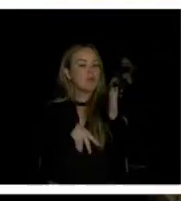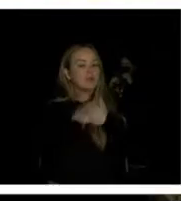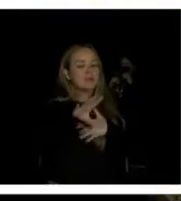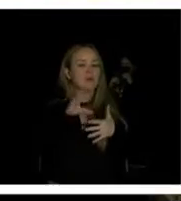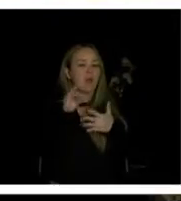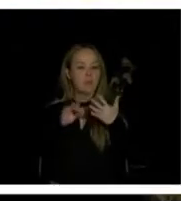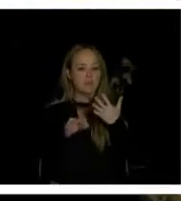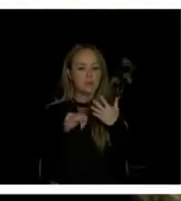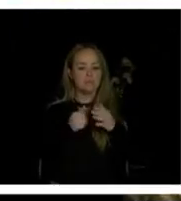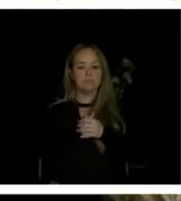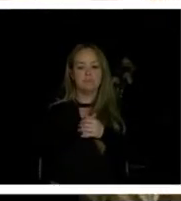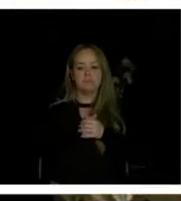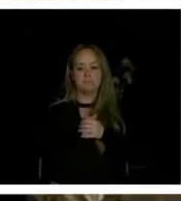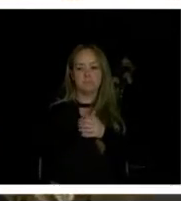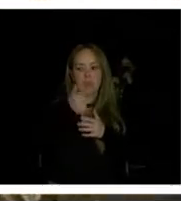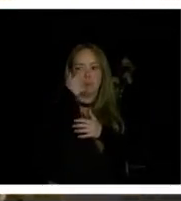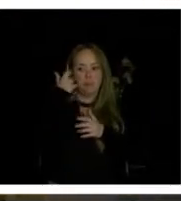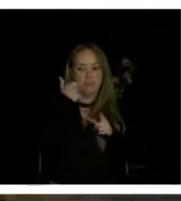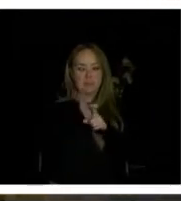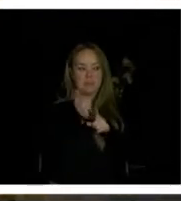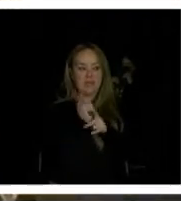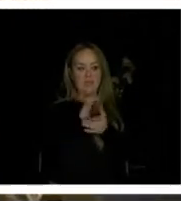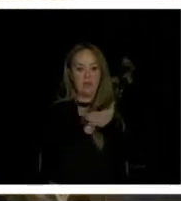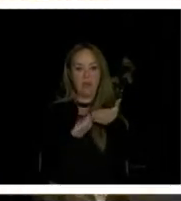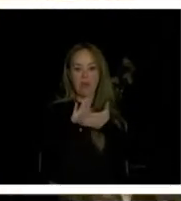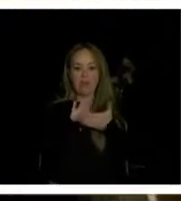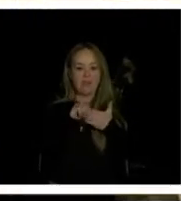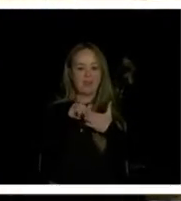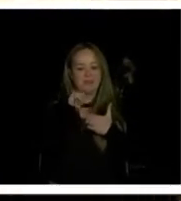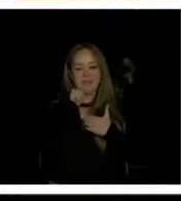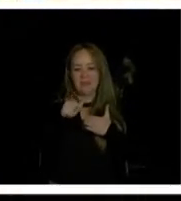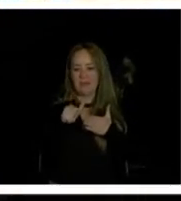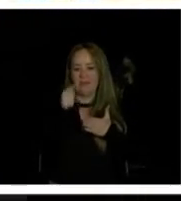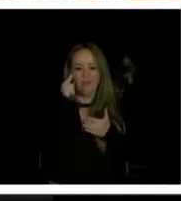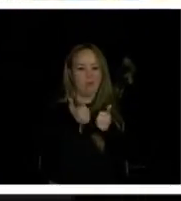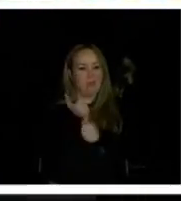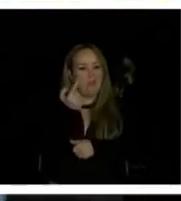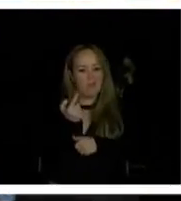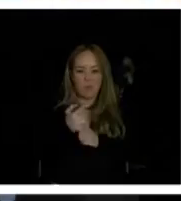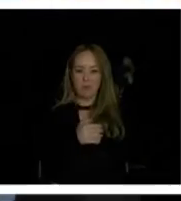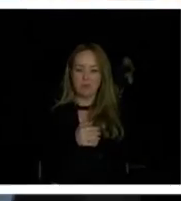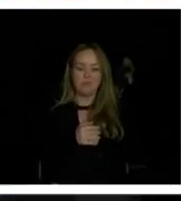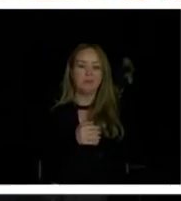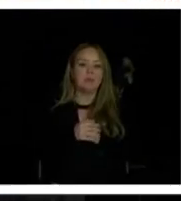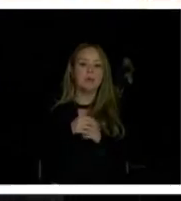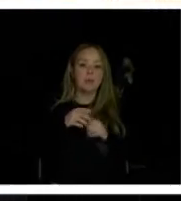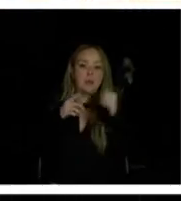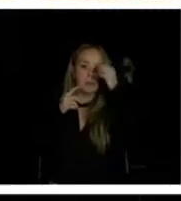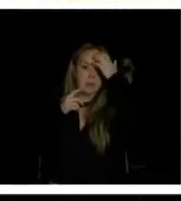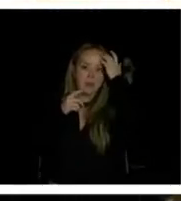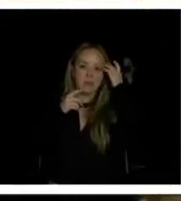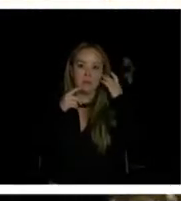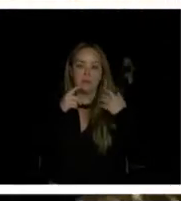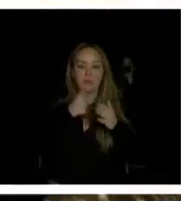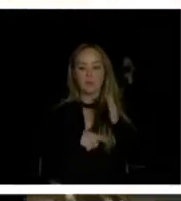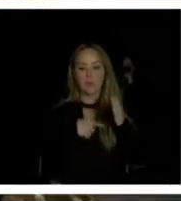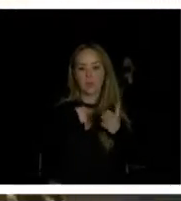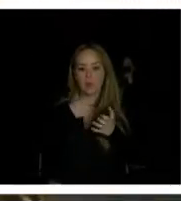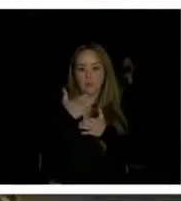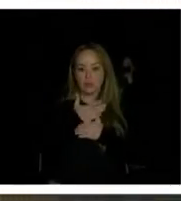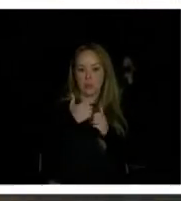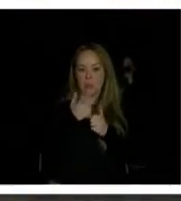are, because, you know, college is not the pathway for every child. And what I would tell you is that